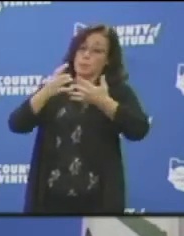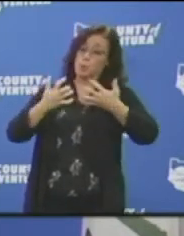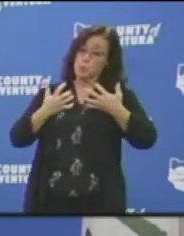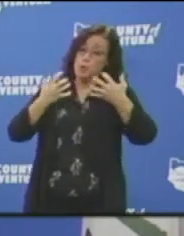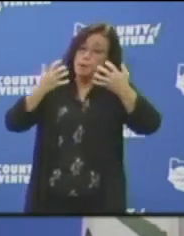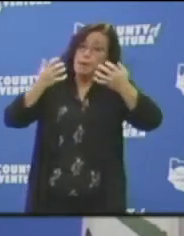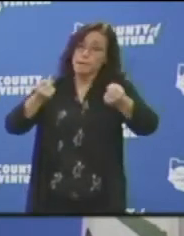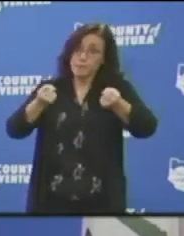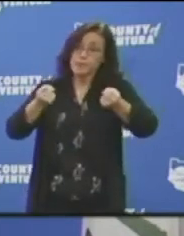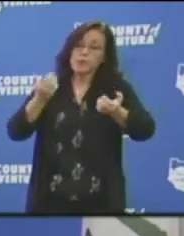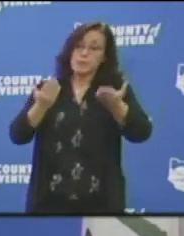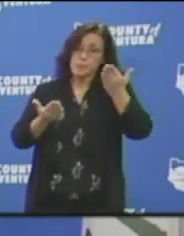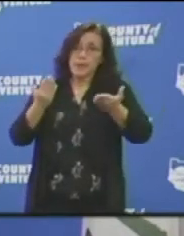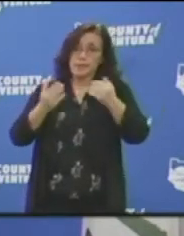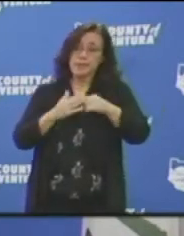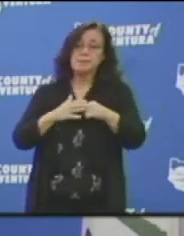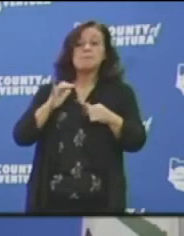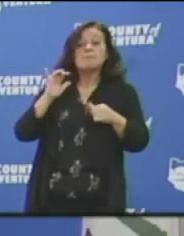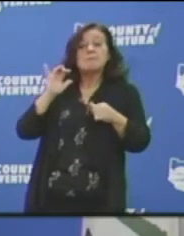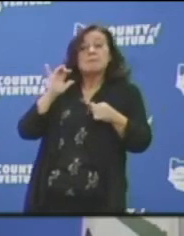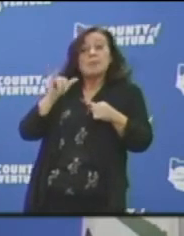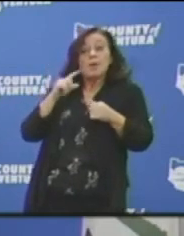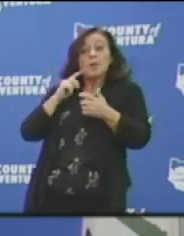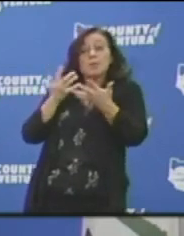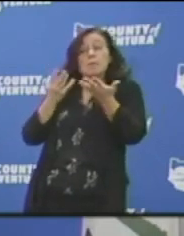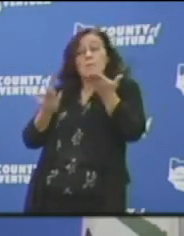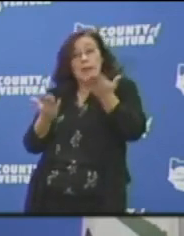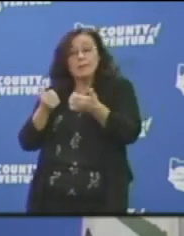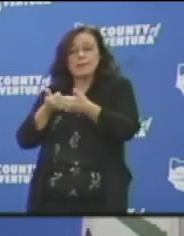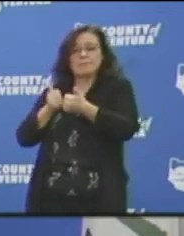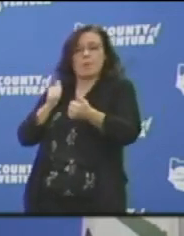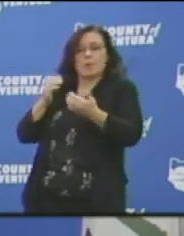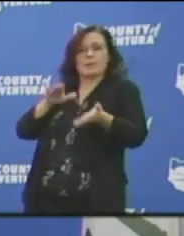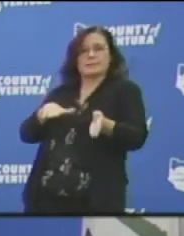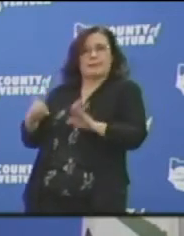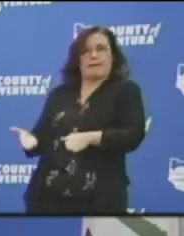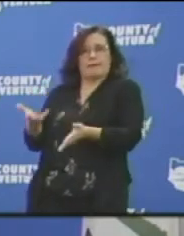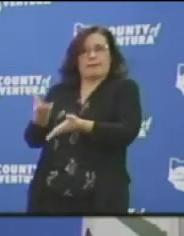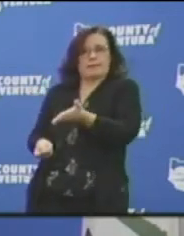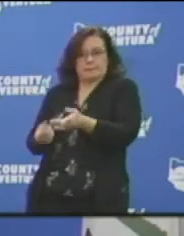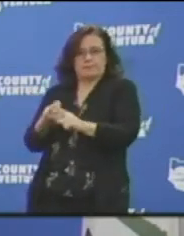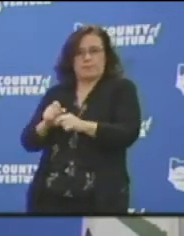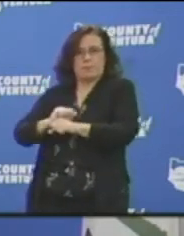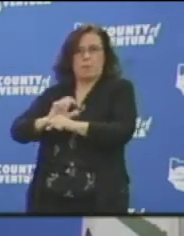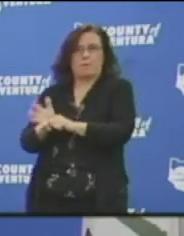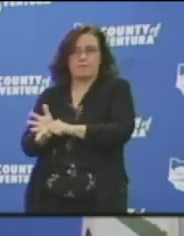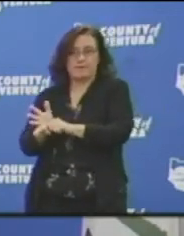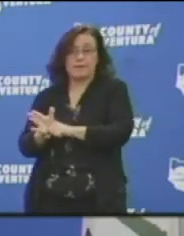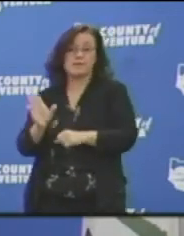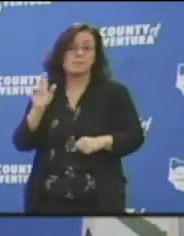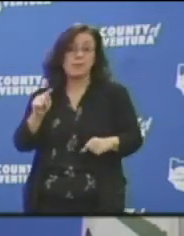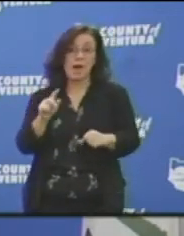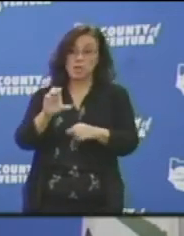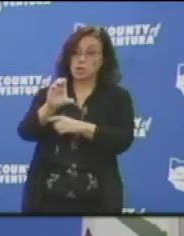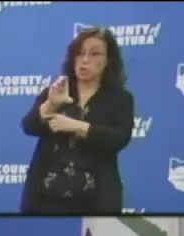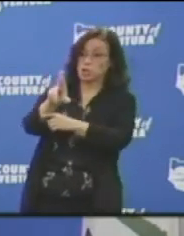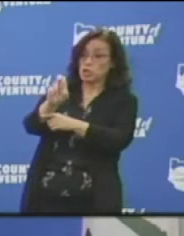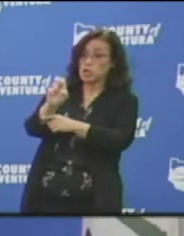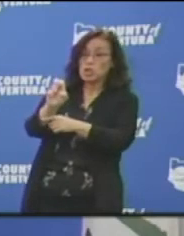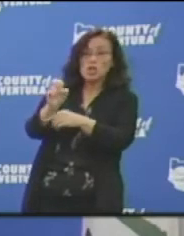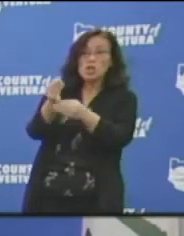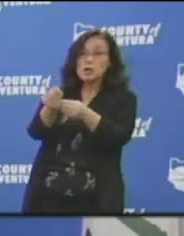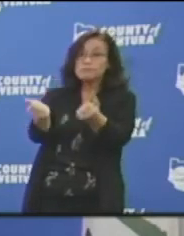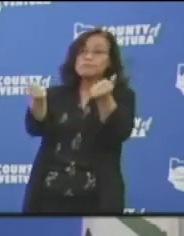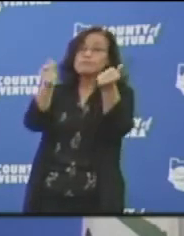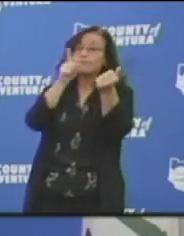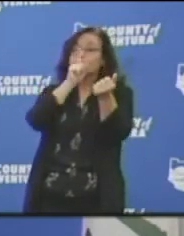may help mortality. But again, we do not have a cure for this disease.